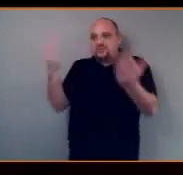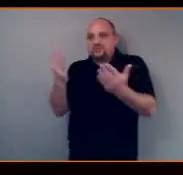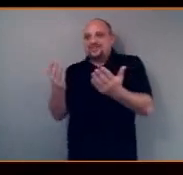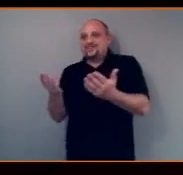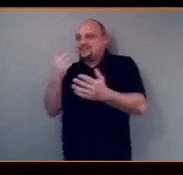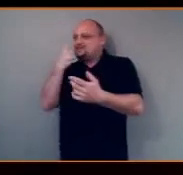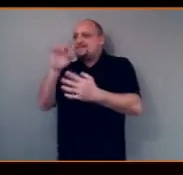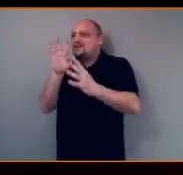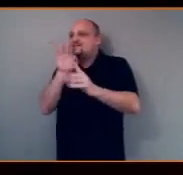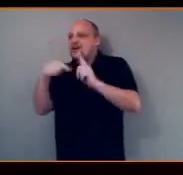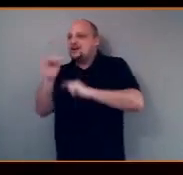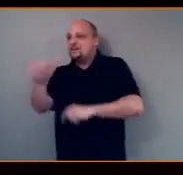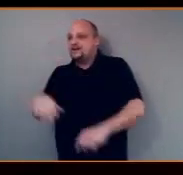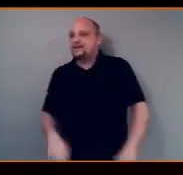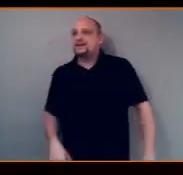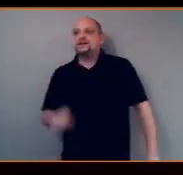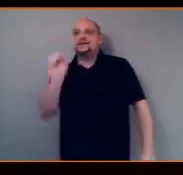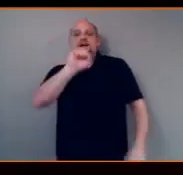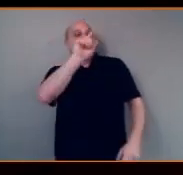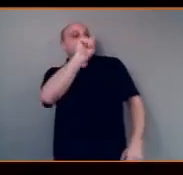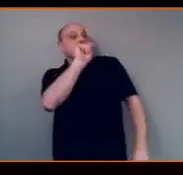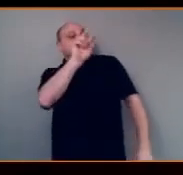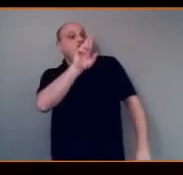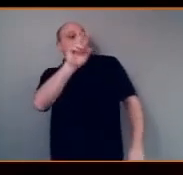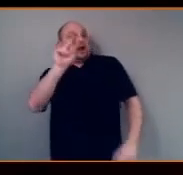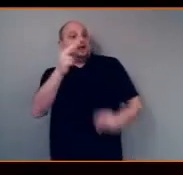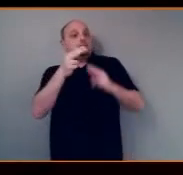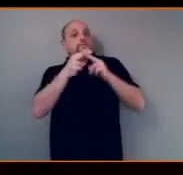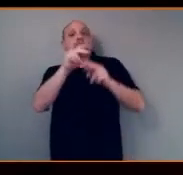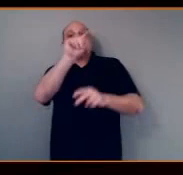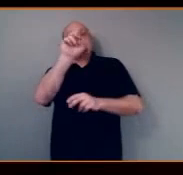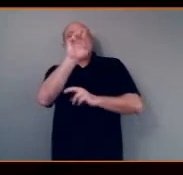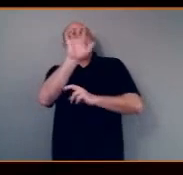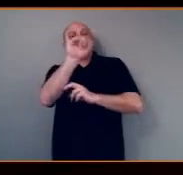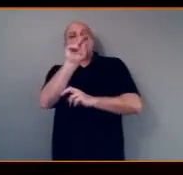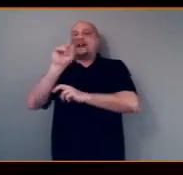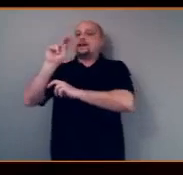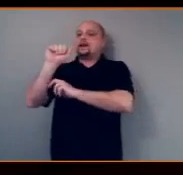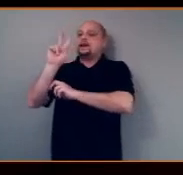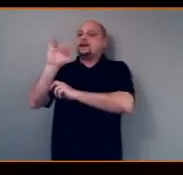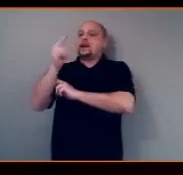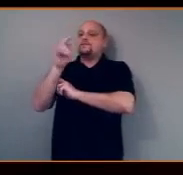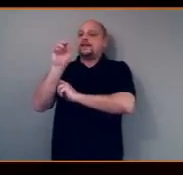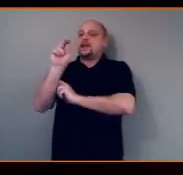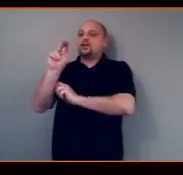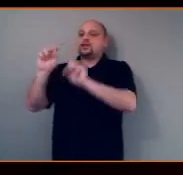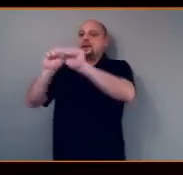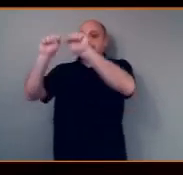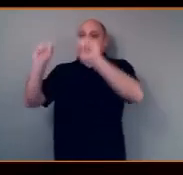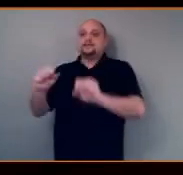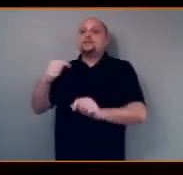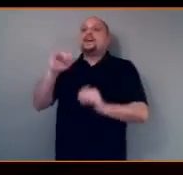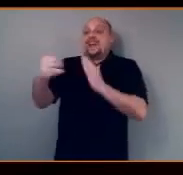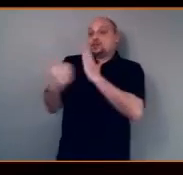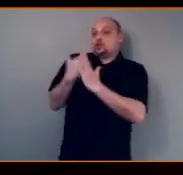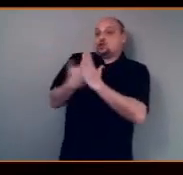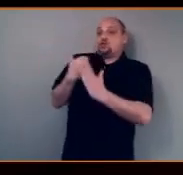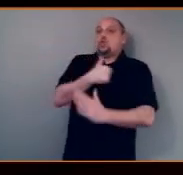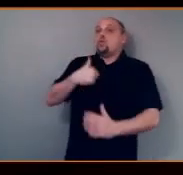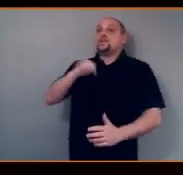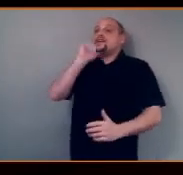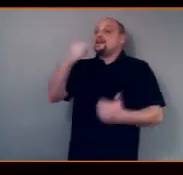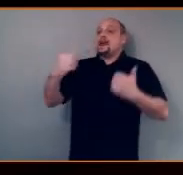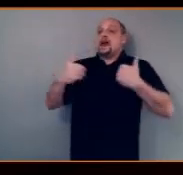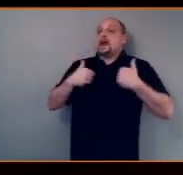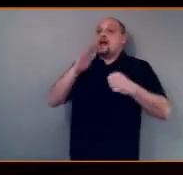Absolutely. So TRN is the Terrain Relative Navigation System that is new, that we did not have on Curiosity, and it really